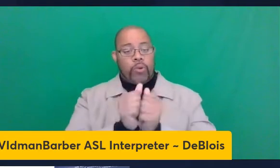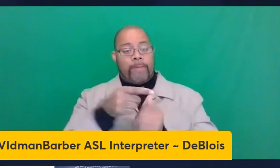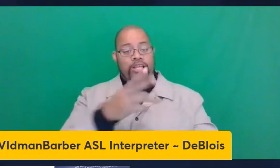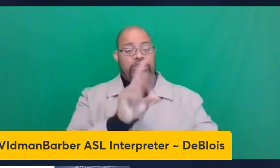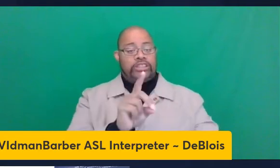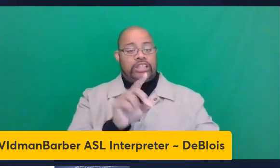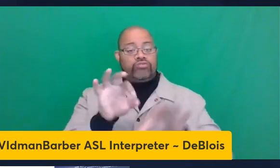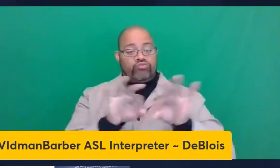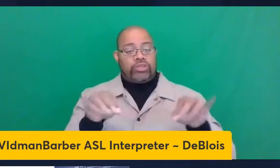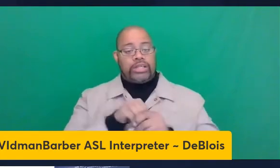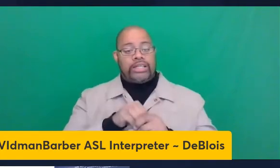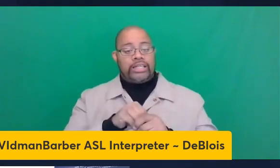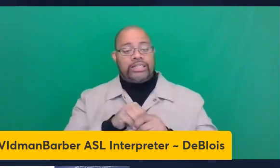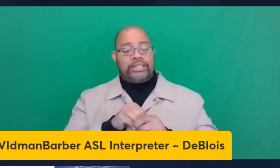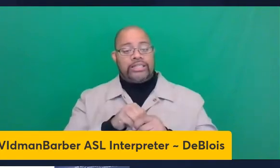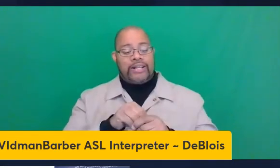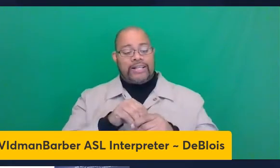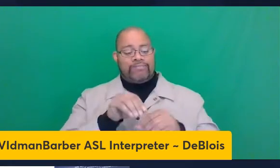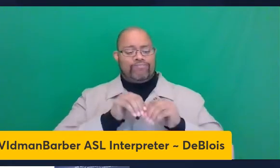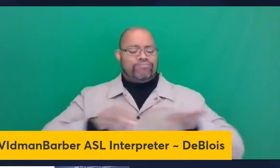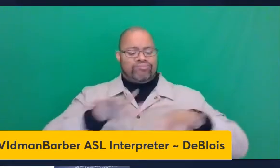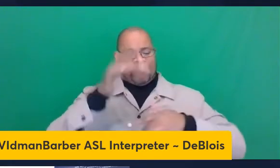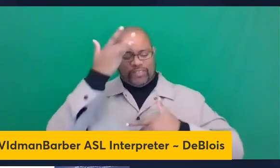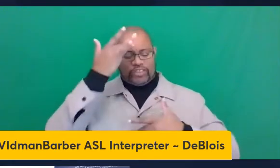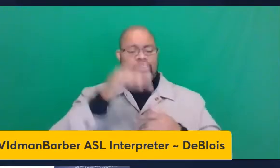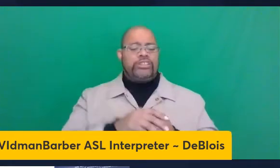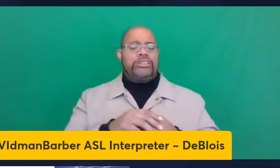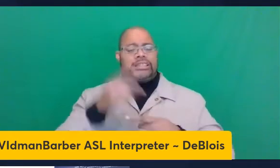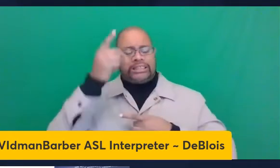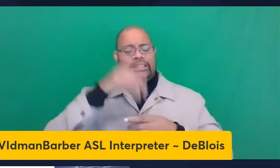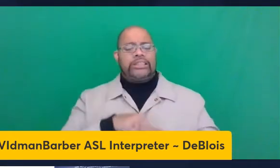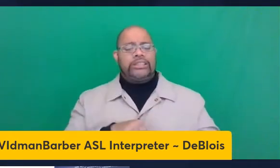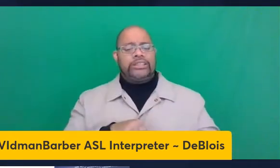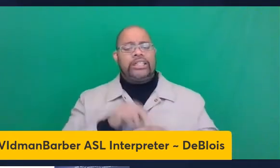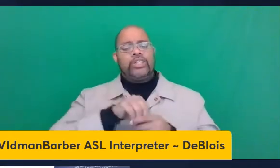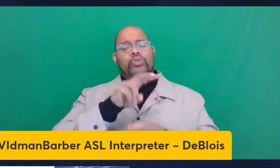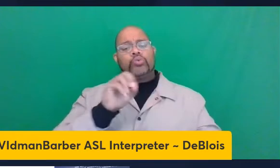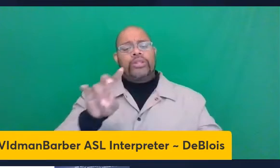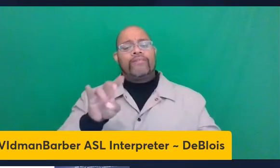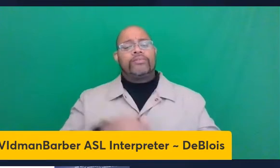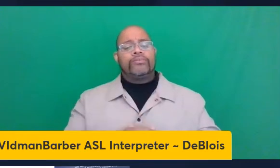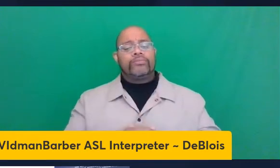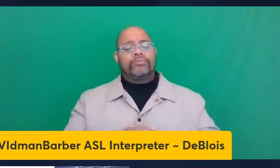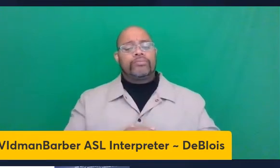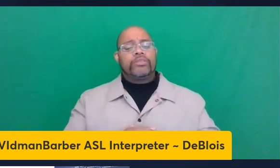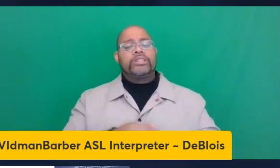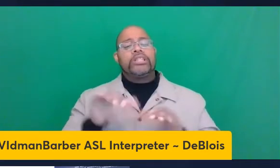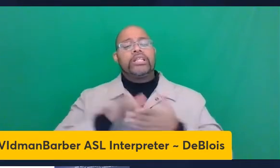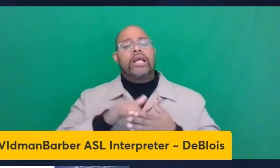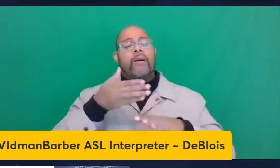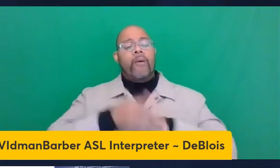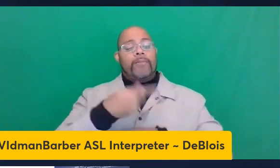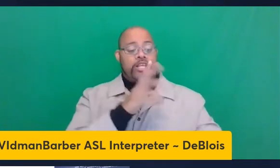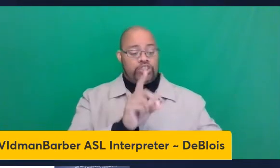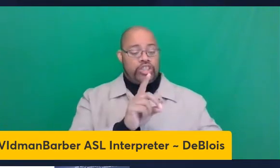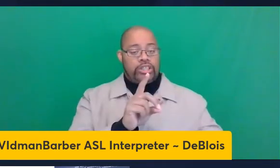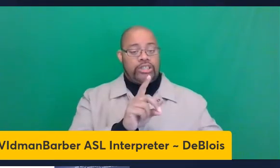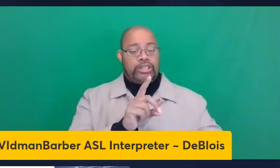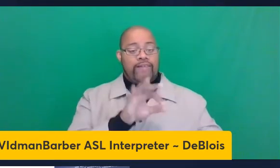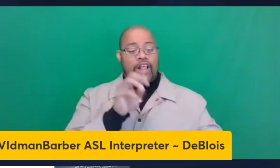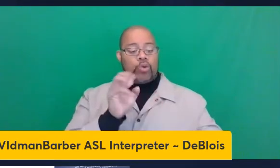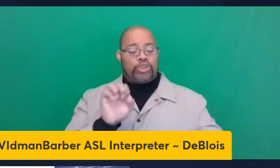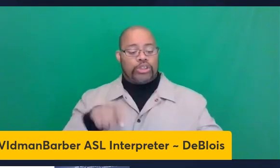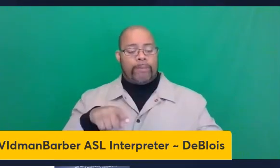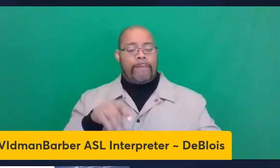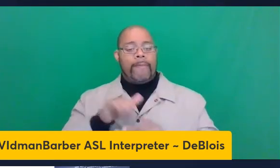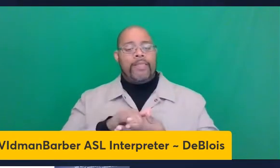PhD degree in infectious diseases and microbiology in 2007. Prof. Awandare did his postdoctoral fellowship at the